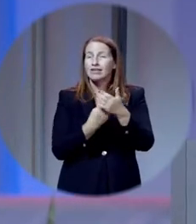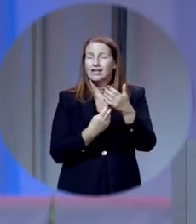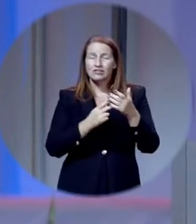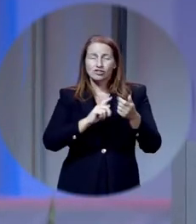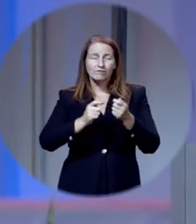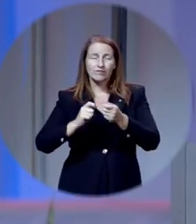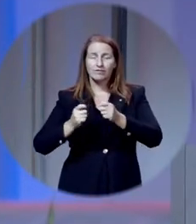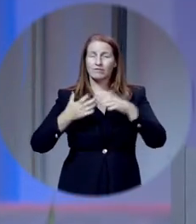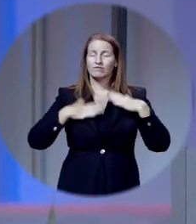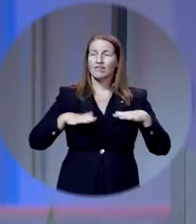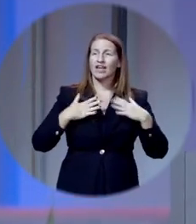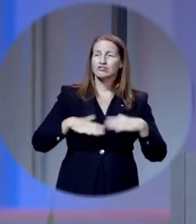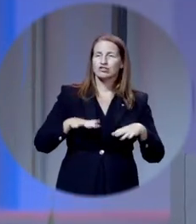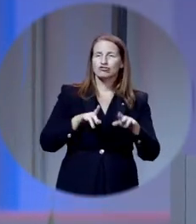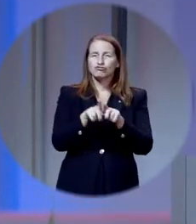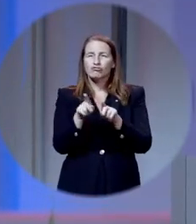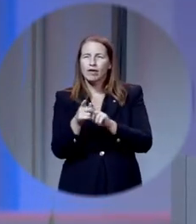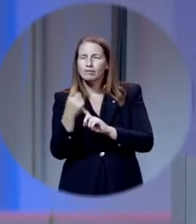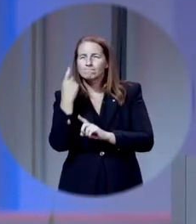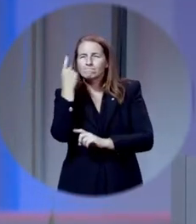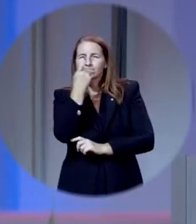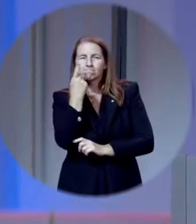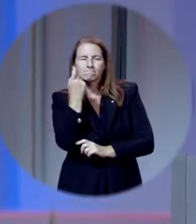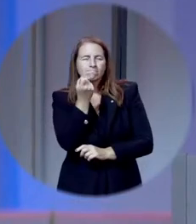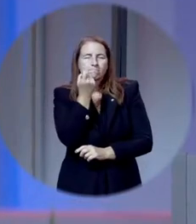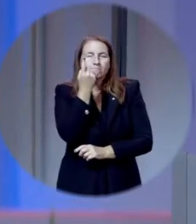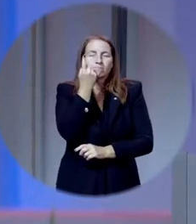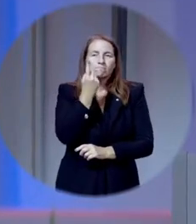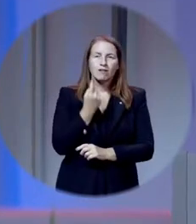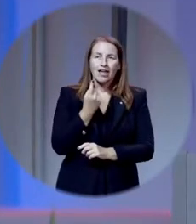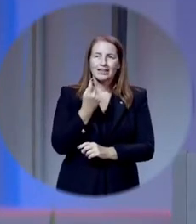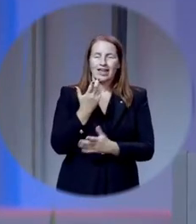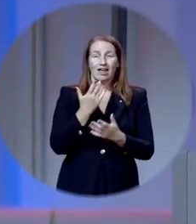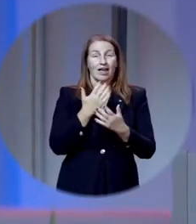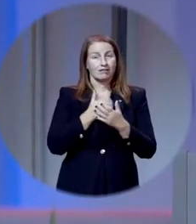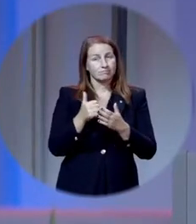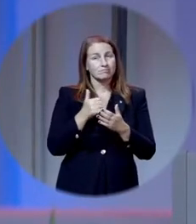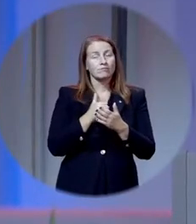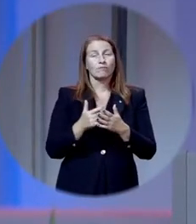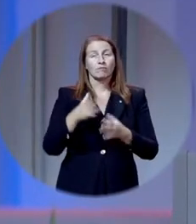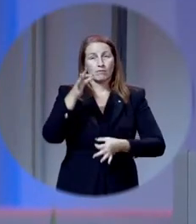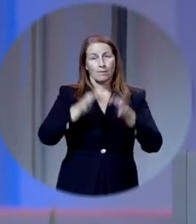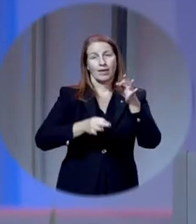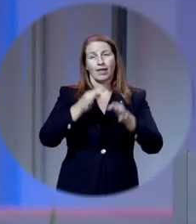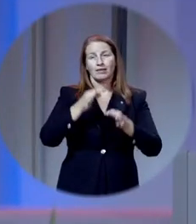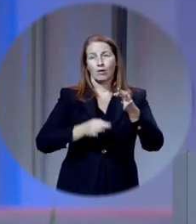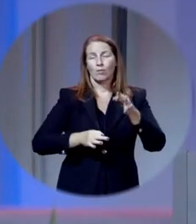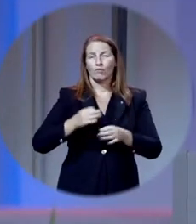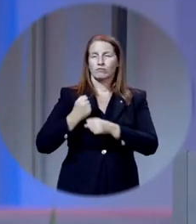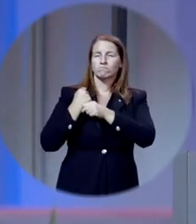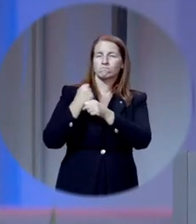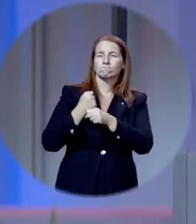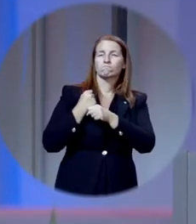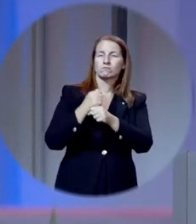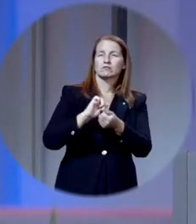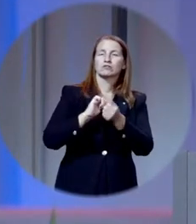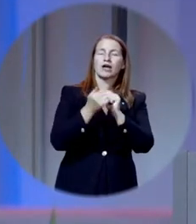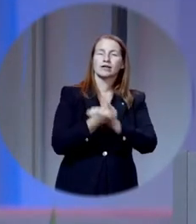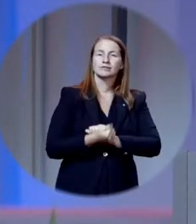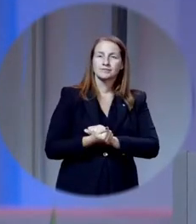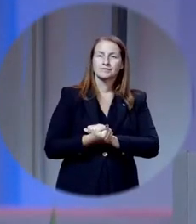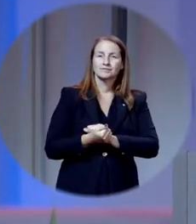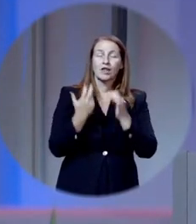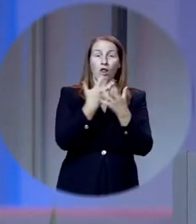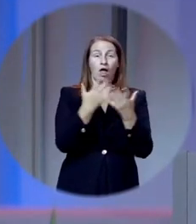trends, thinking, understandings, and are often inherent in political movements of change. Many academic researchers work